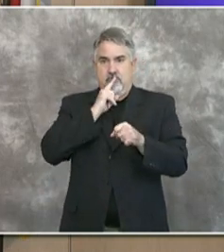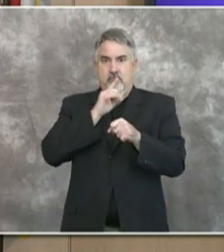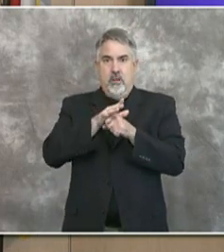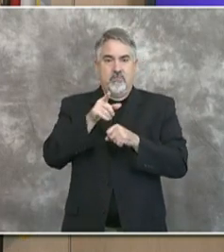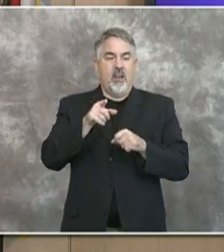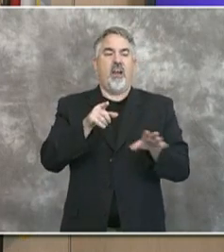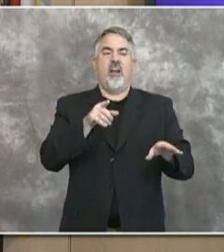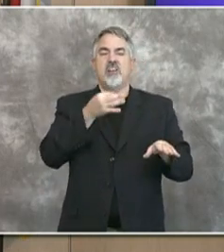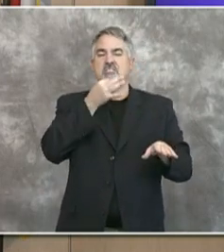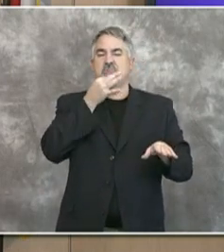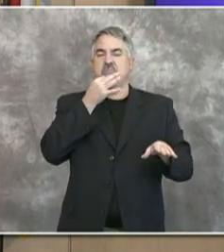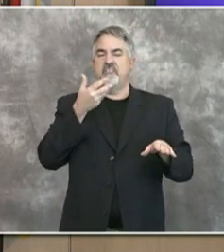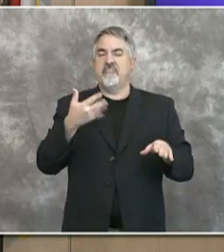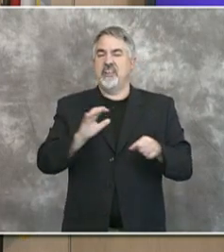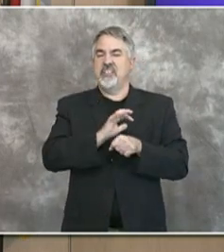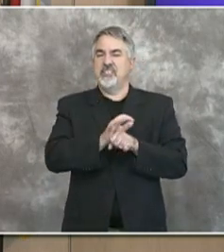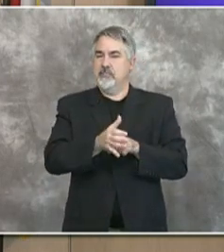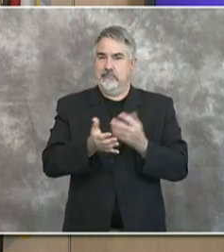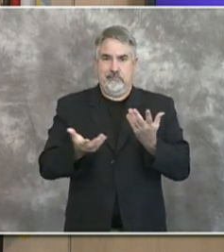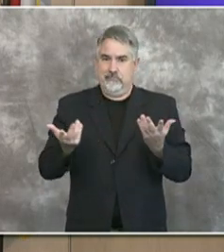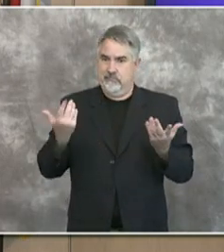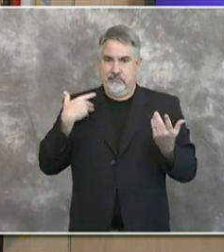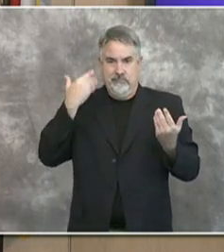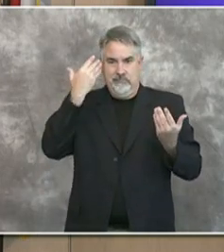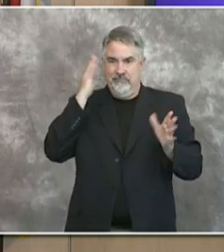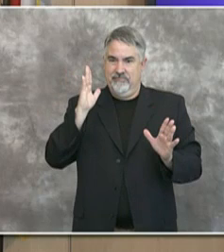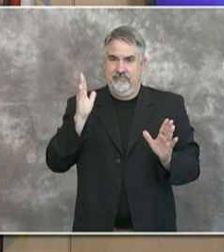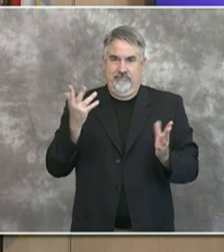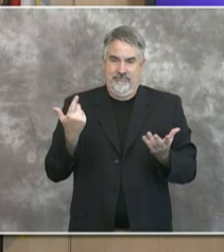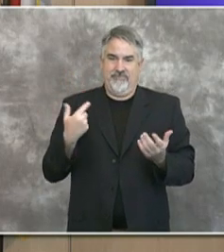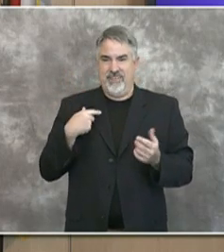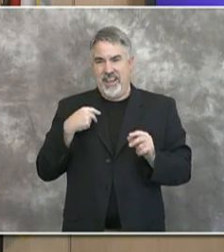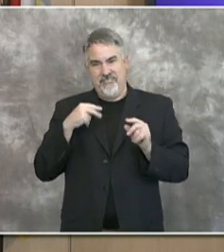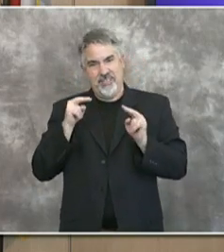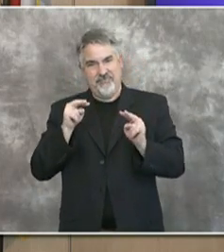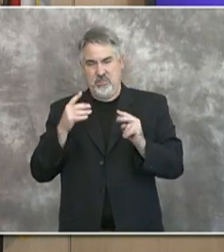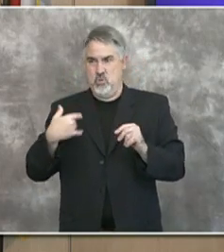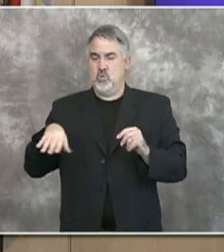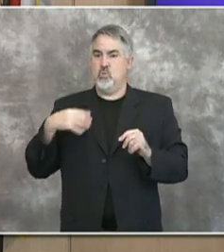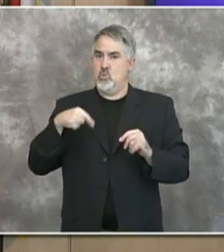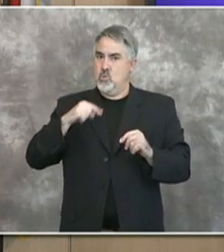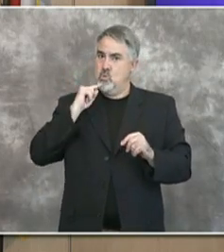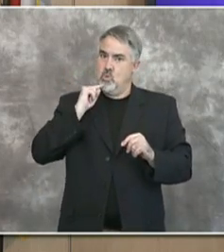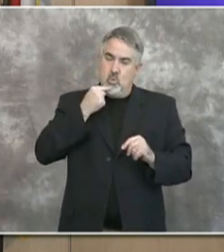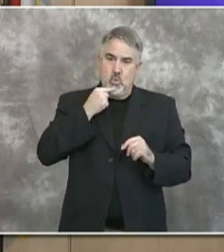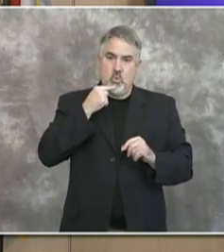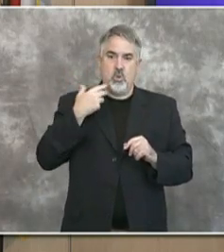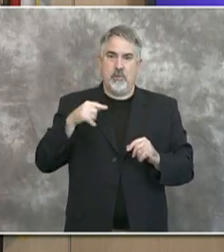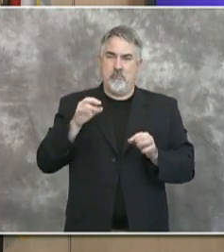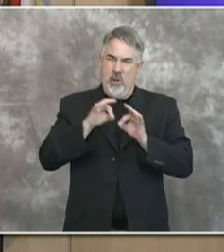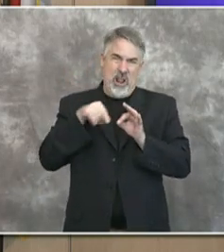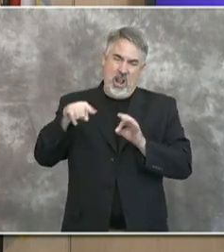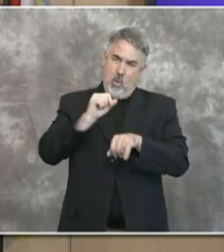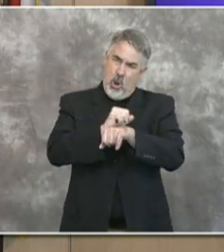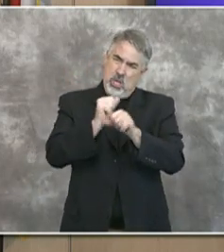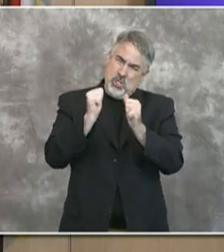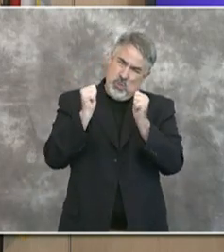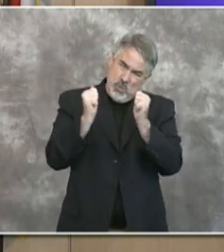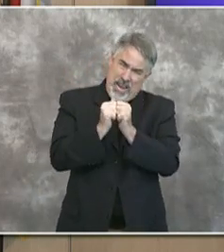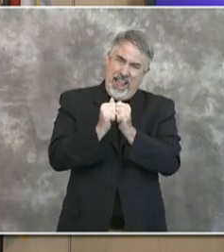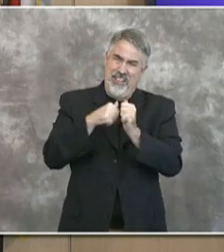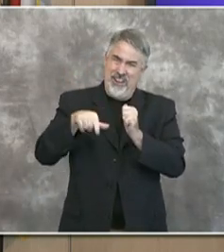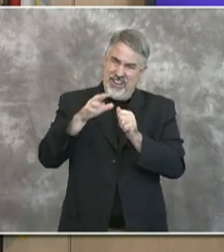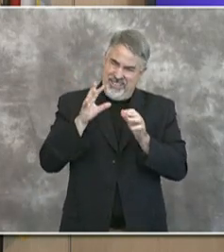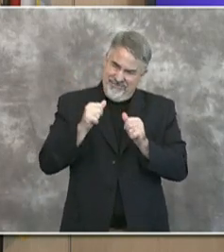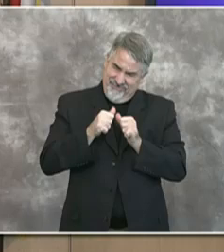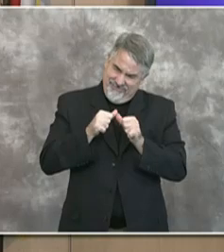that I've never seen another time in our region's history where the community has come together for so long. Let's keep that